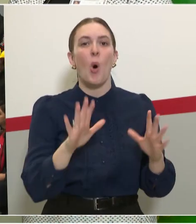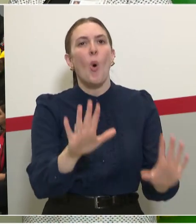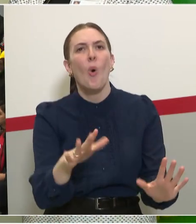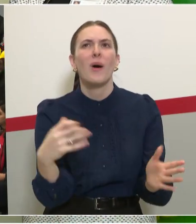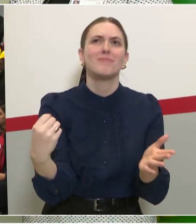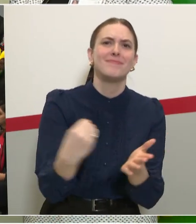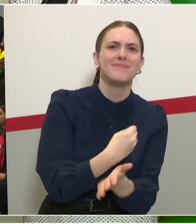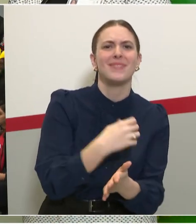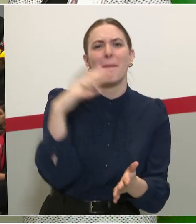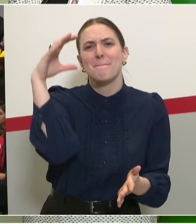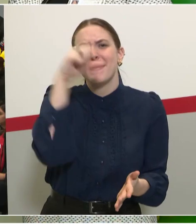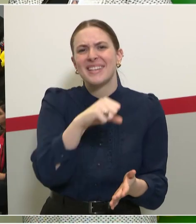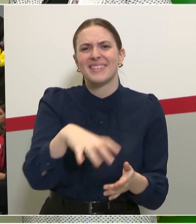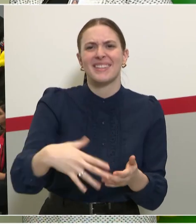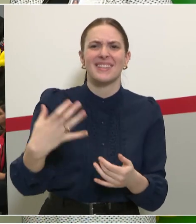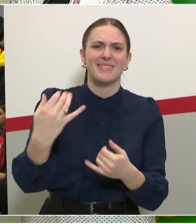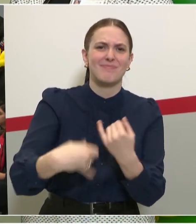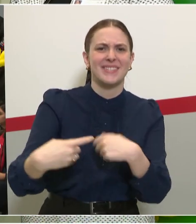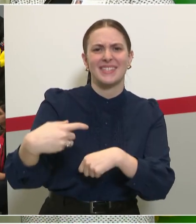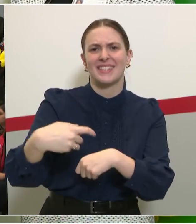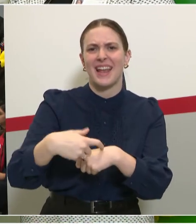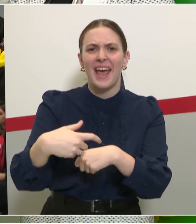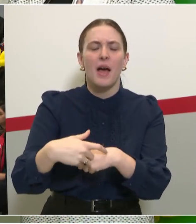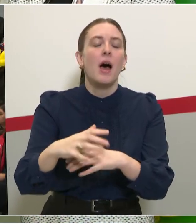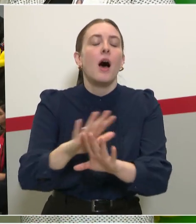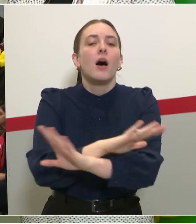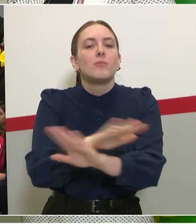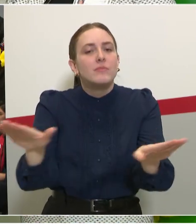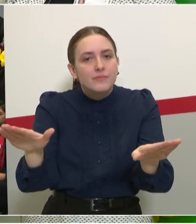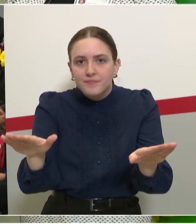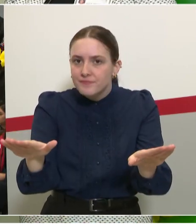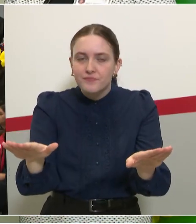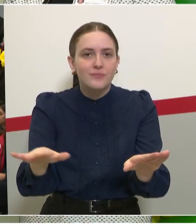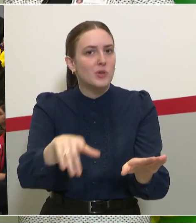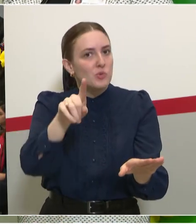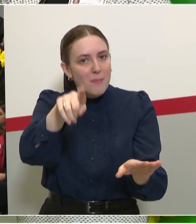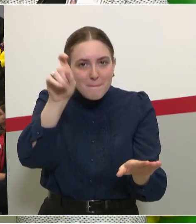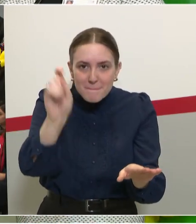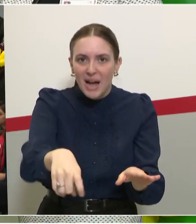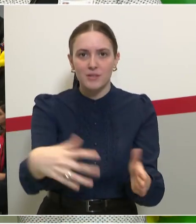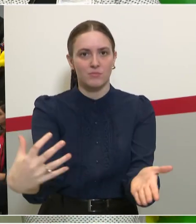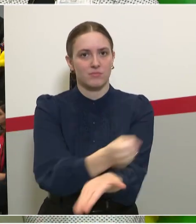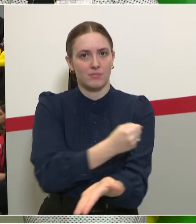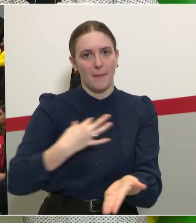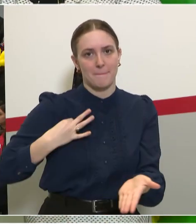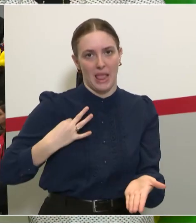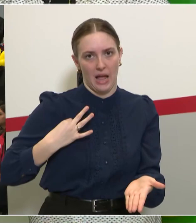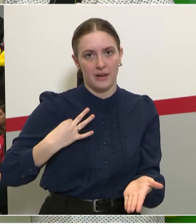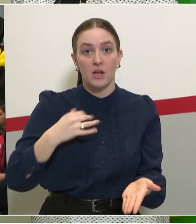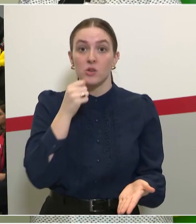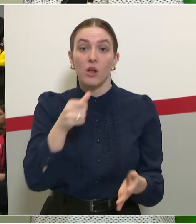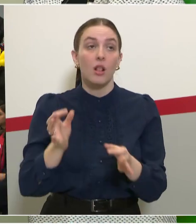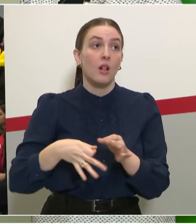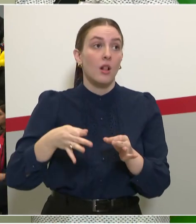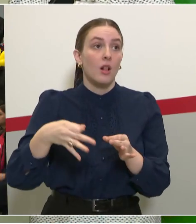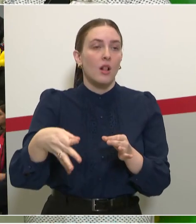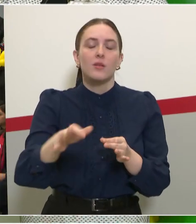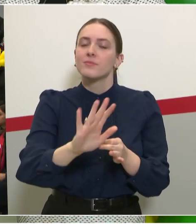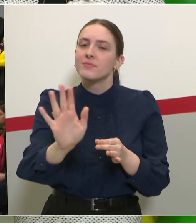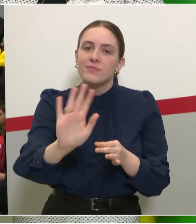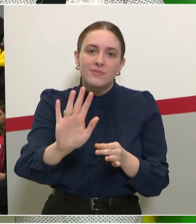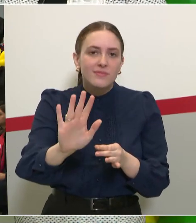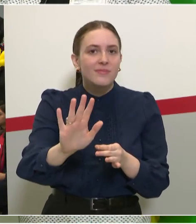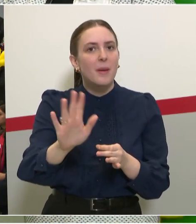You've got to apply. You have got to apply. These opportunities don't just sit. We have people that want